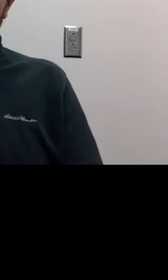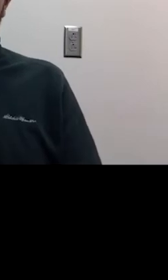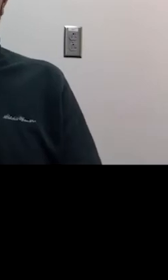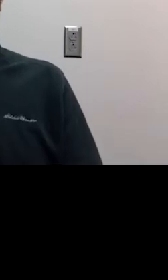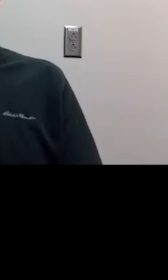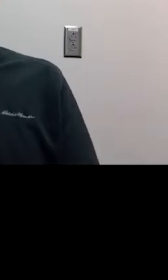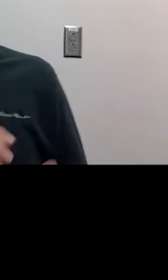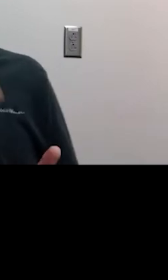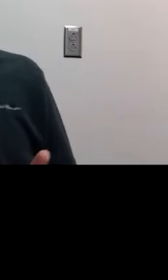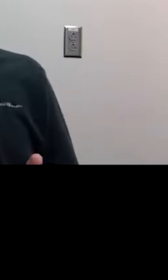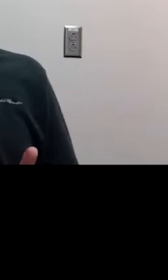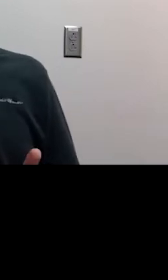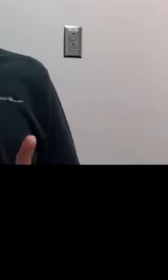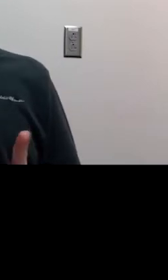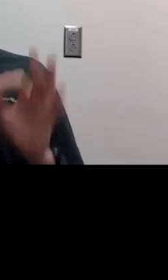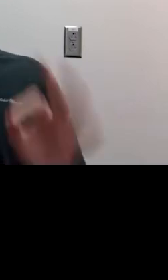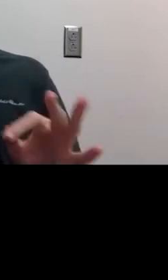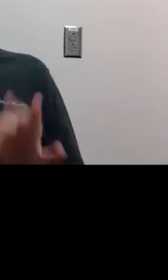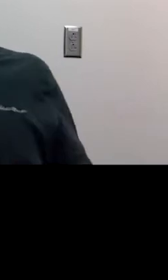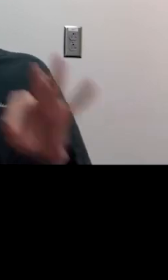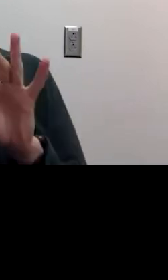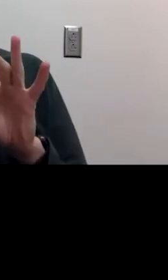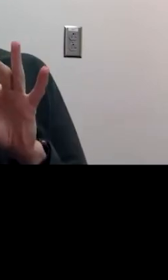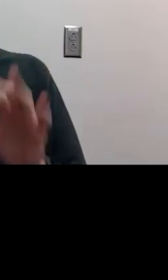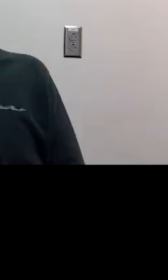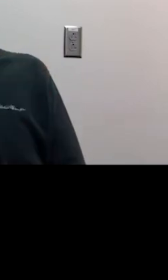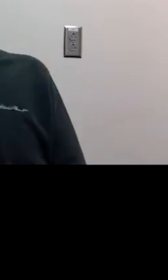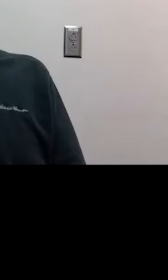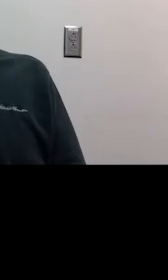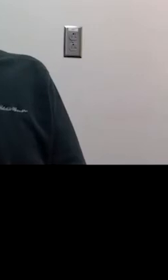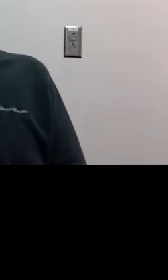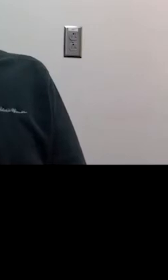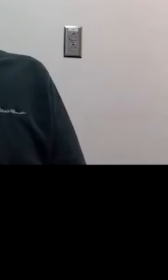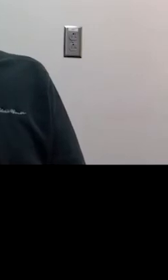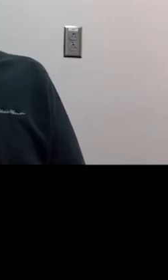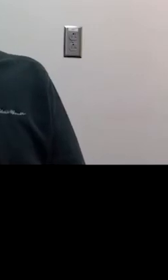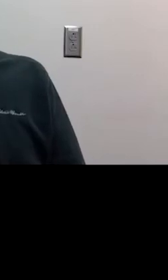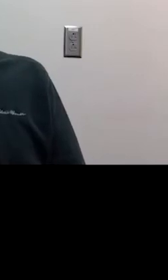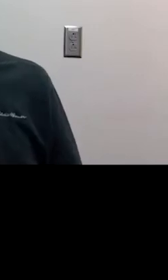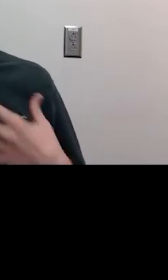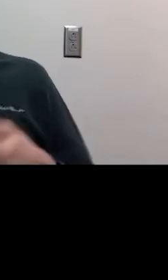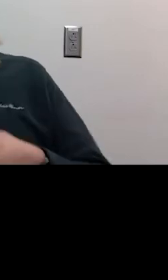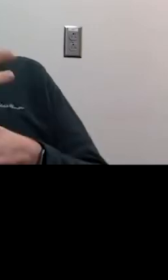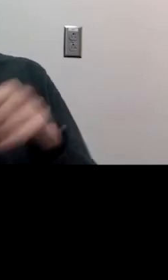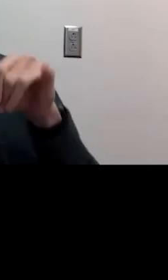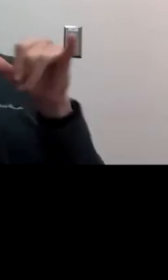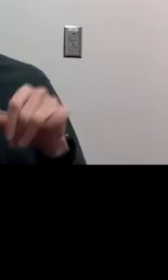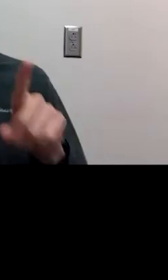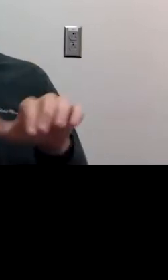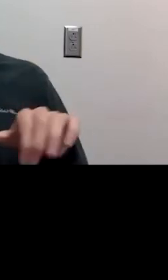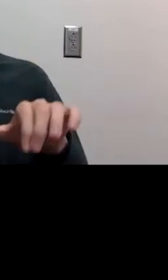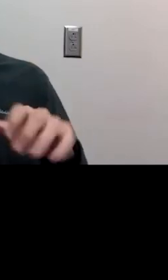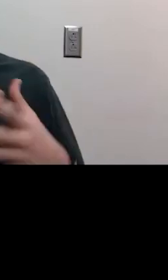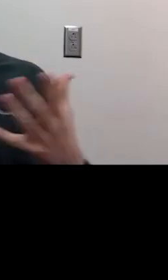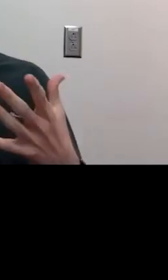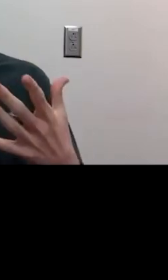Super important. Yeah, the healthcare system has done a lot to earn distrust.